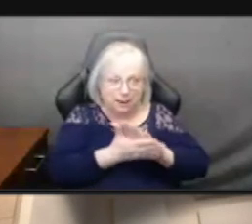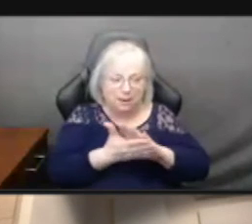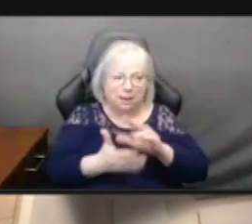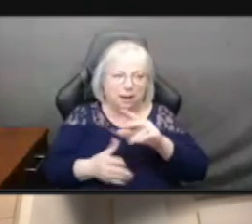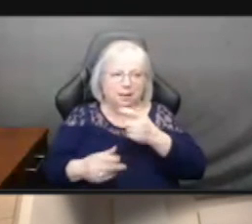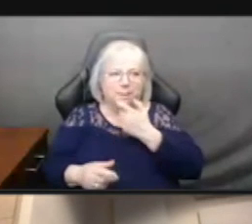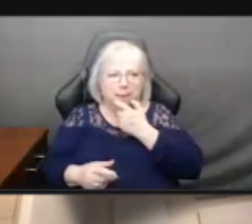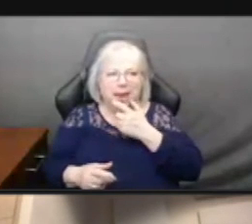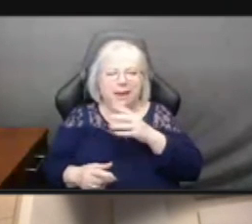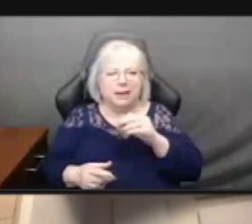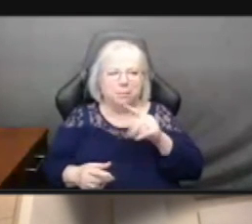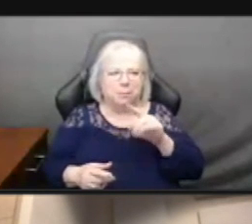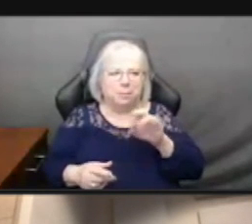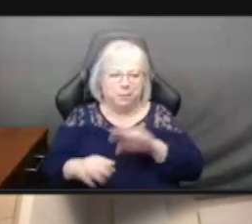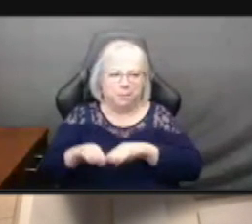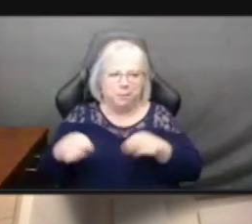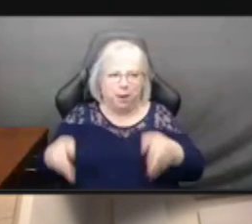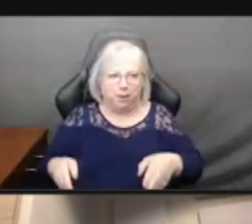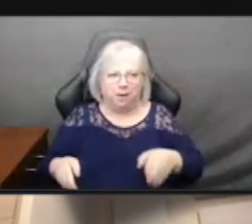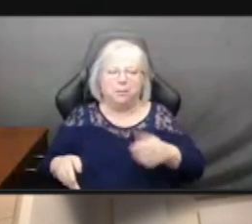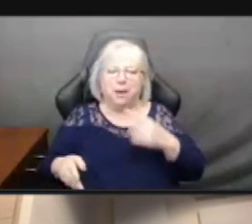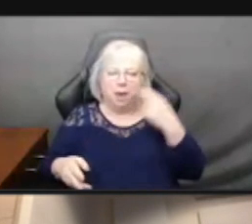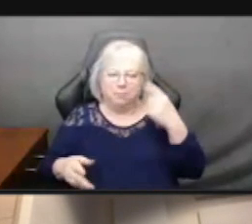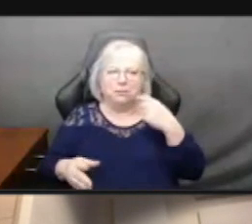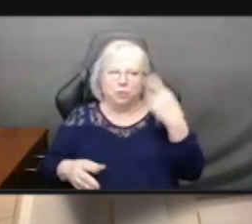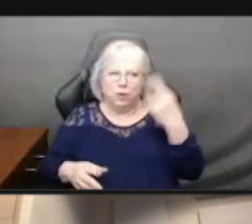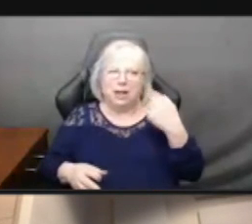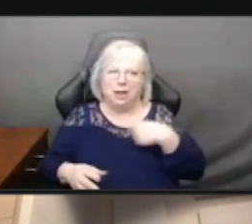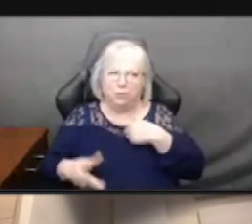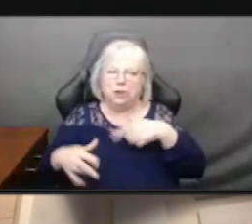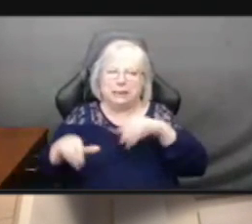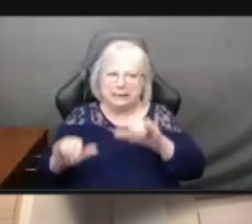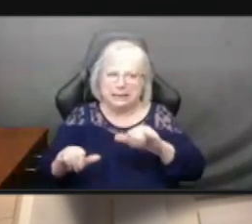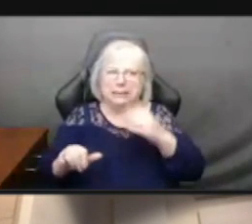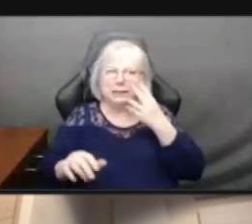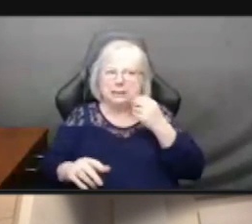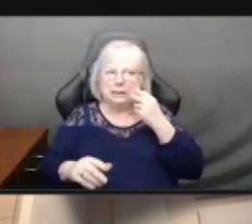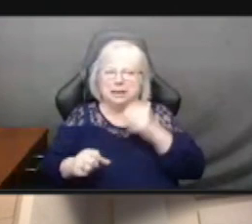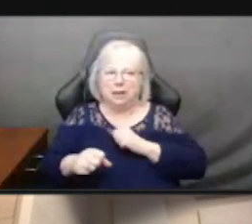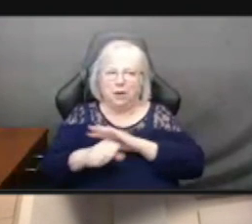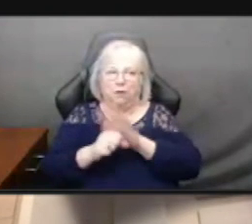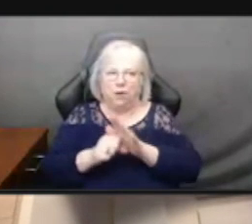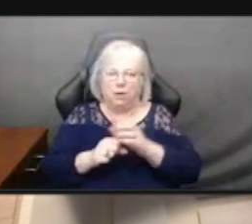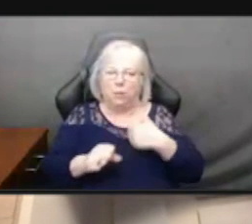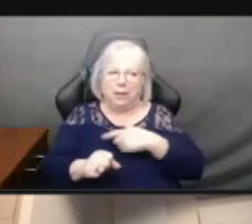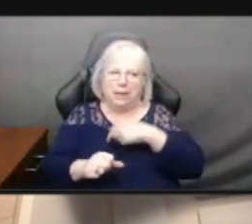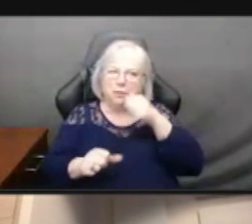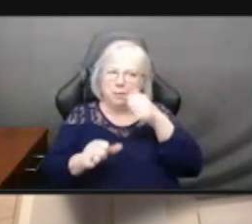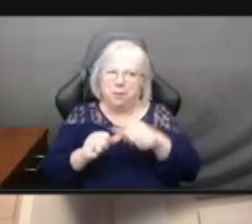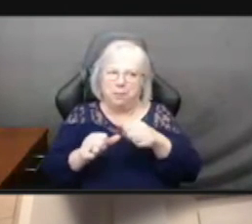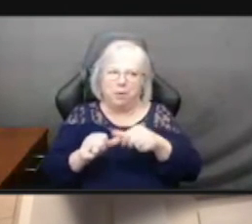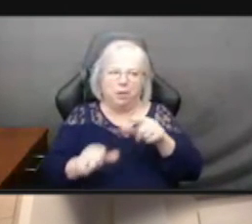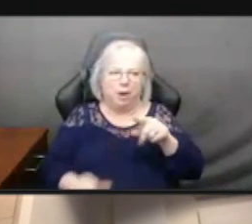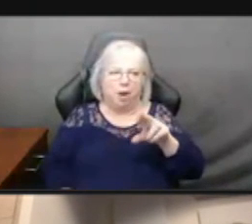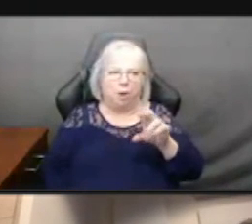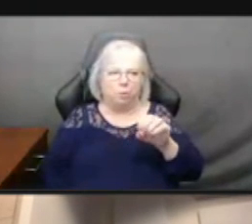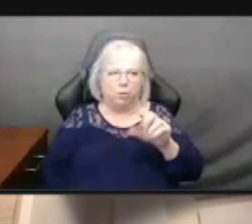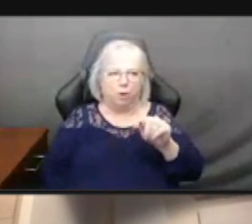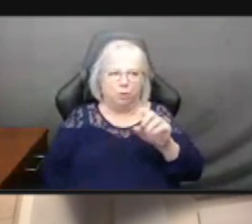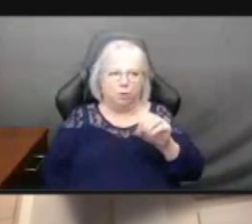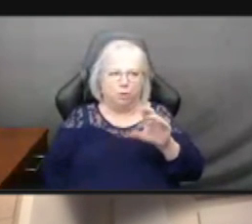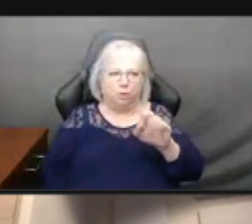mic. I recognize that we're still in COVID and we need to be mindful of those protocols during this